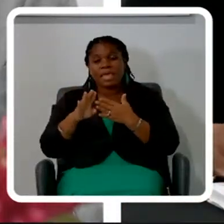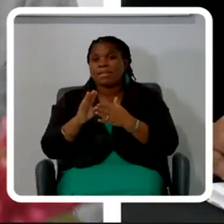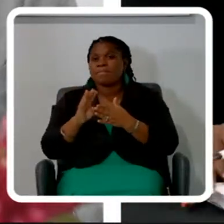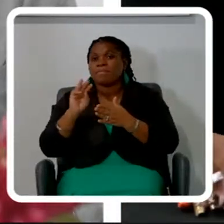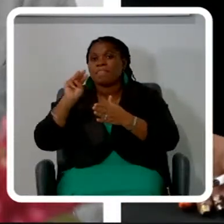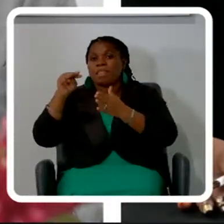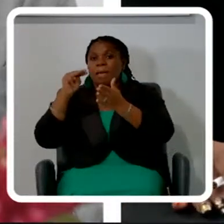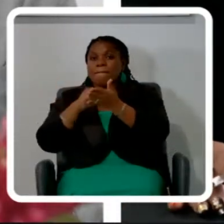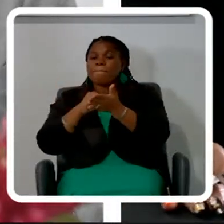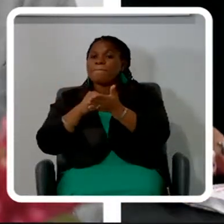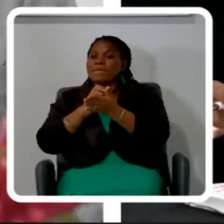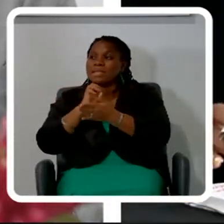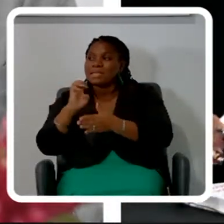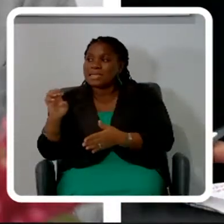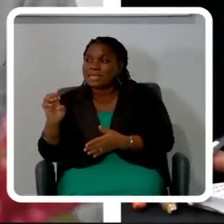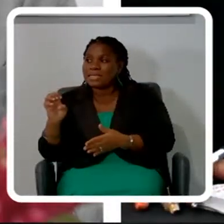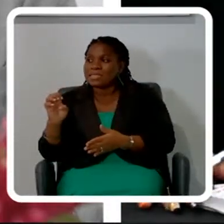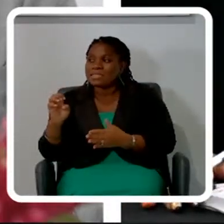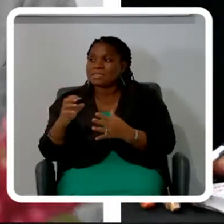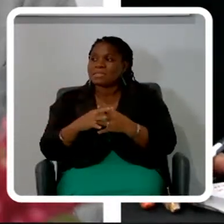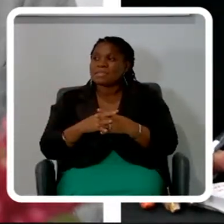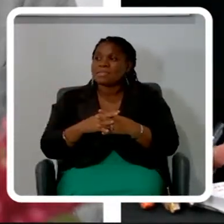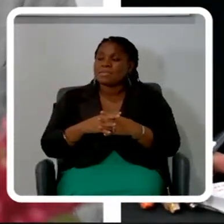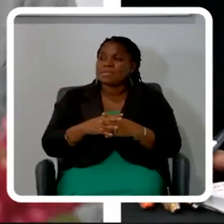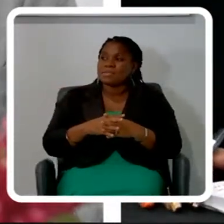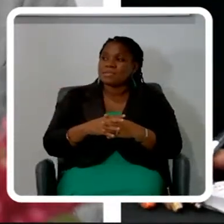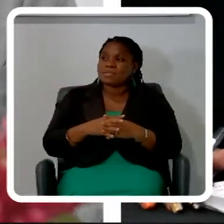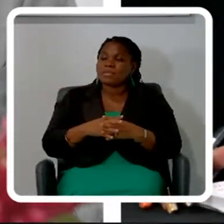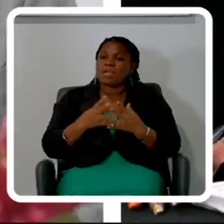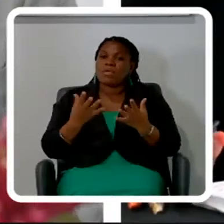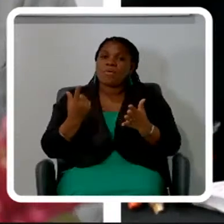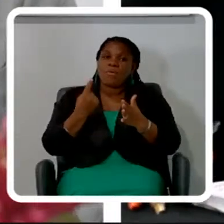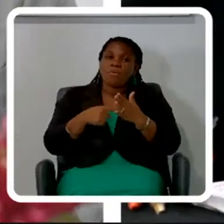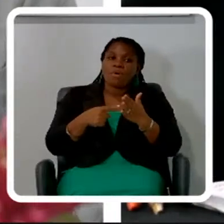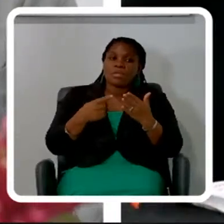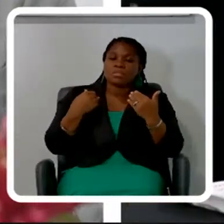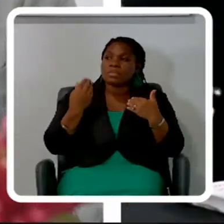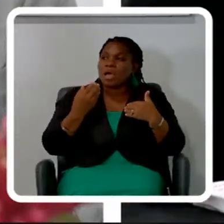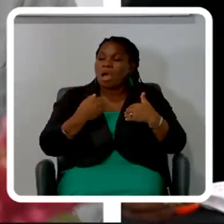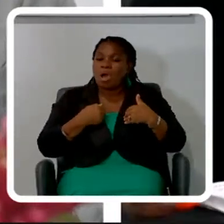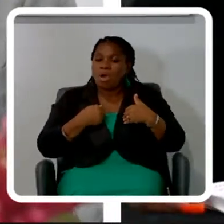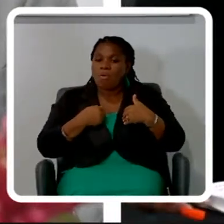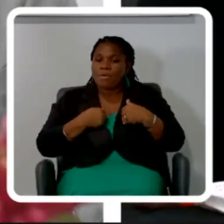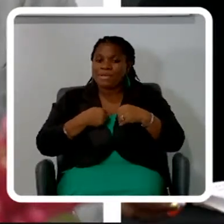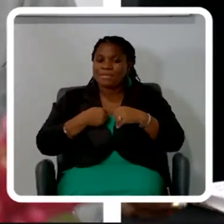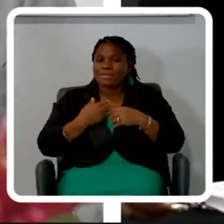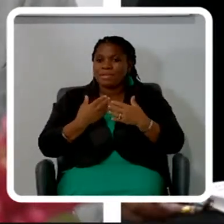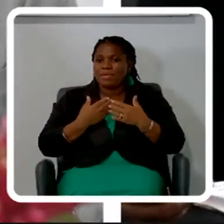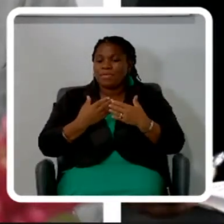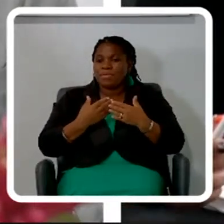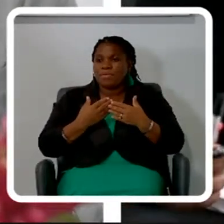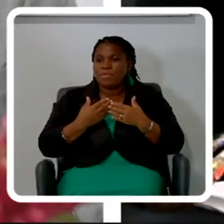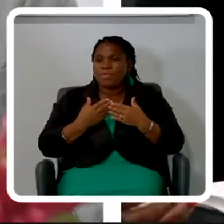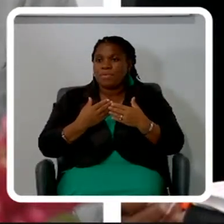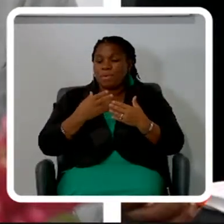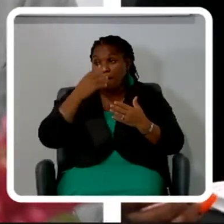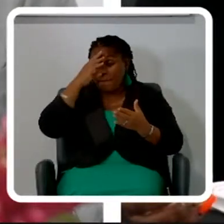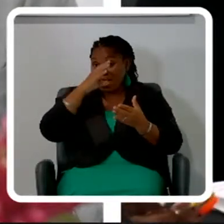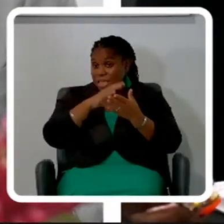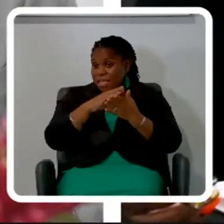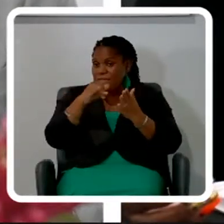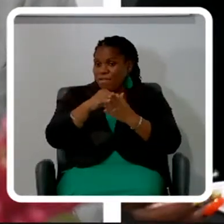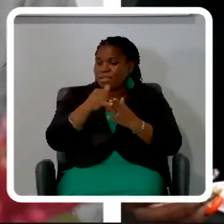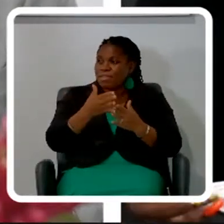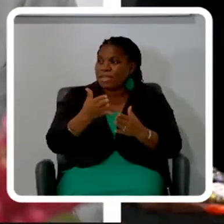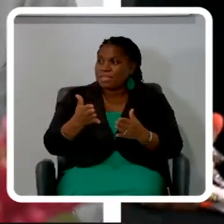those issues in terms of our diplomacy and our positions on those matters. The other question is, and I appreciate and